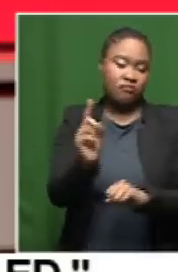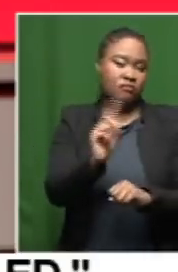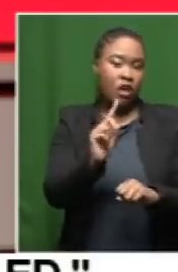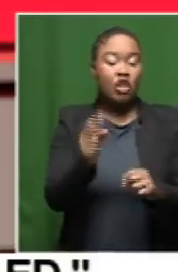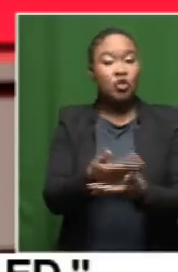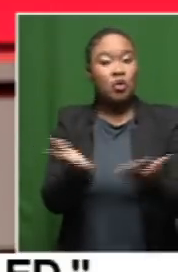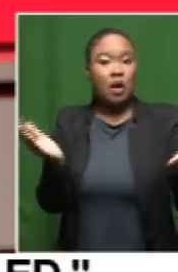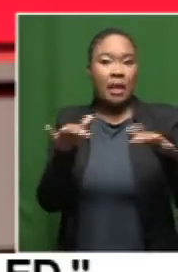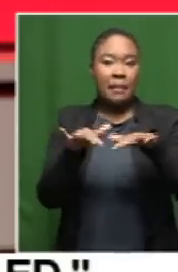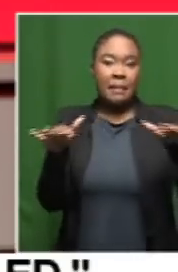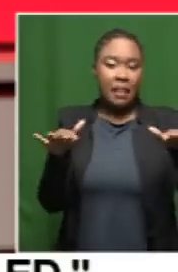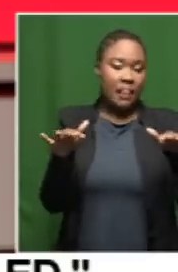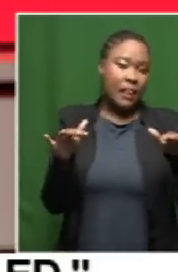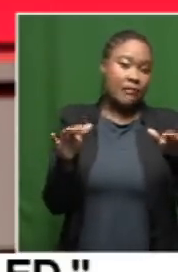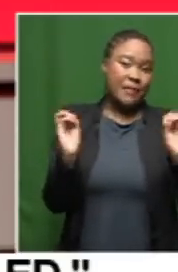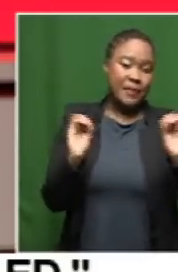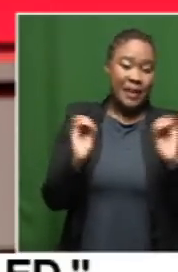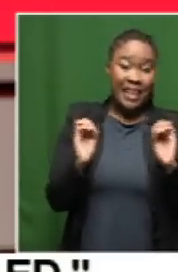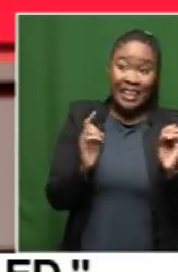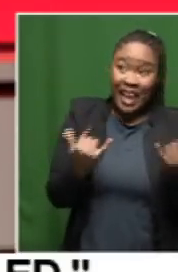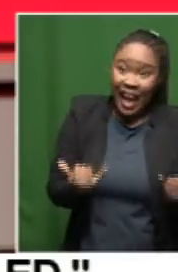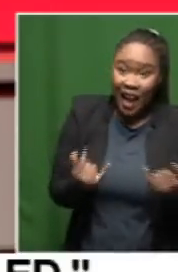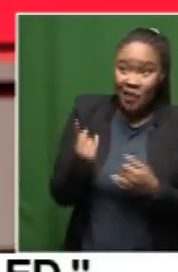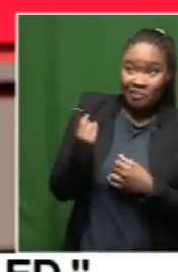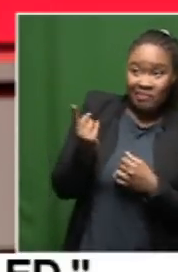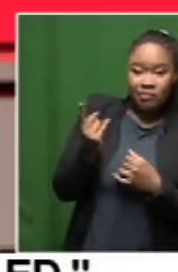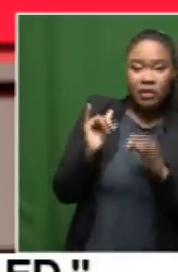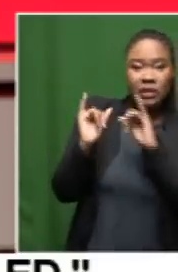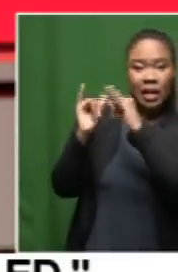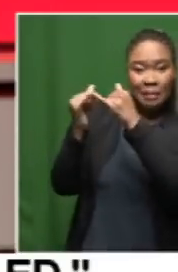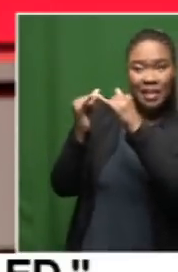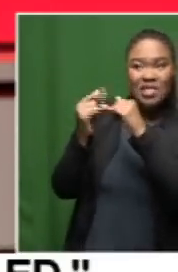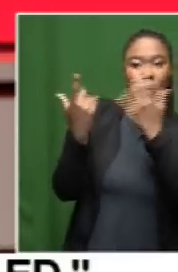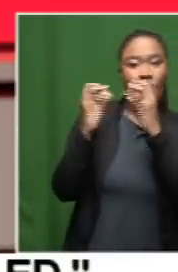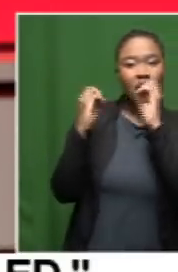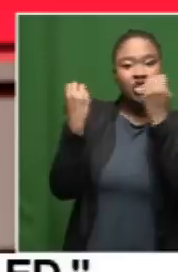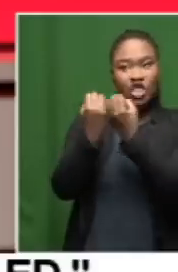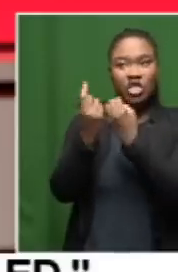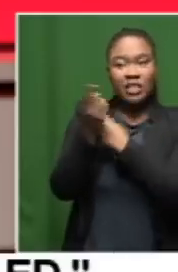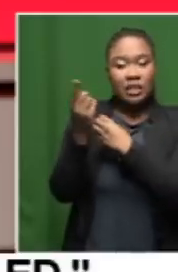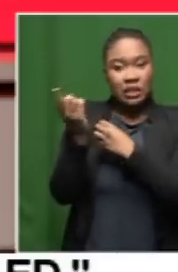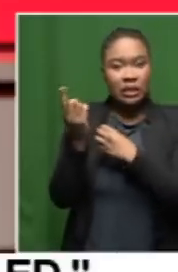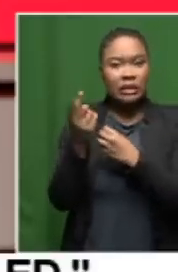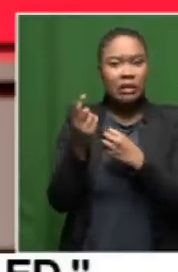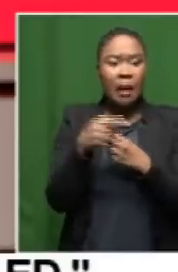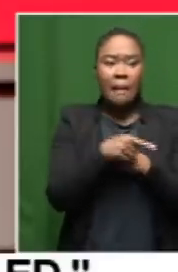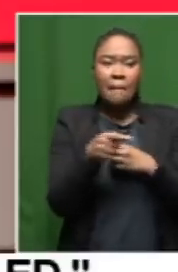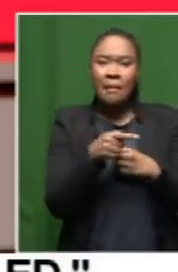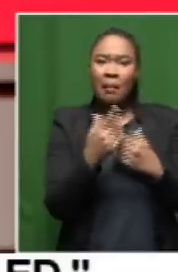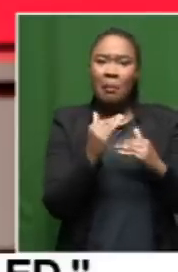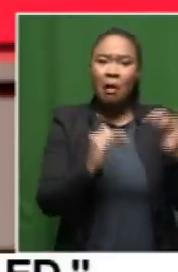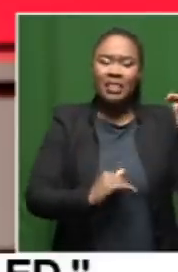people. Today, those institutions are failing in many respects to respond to the developmental needs of the